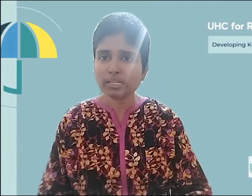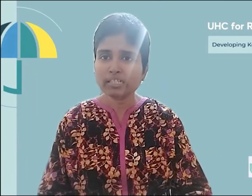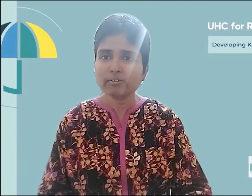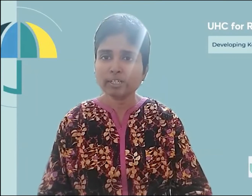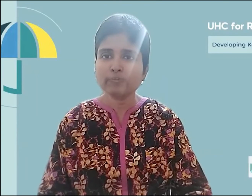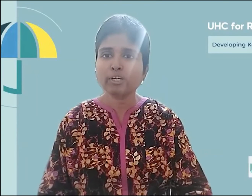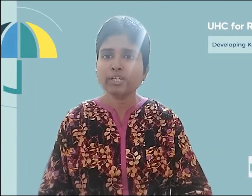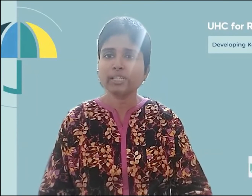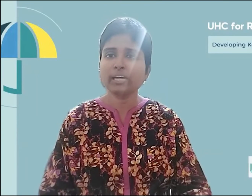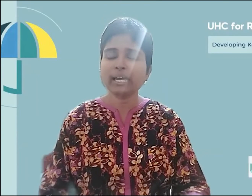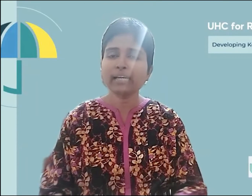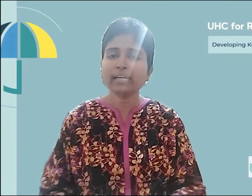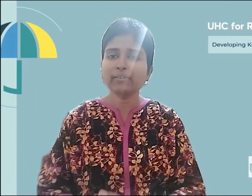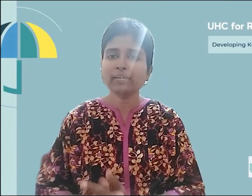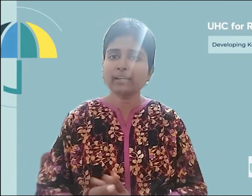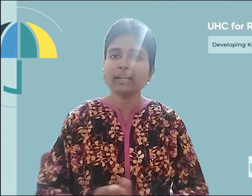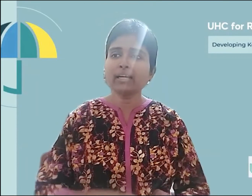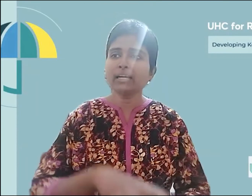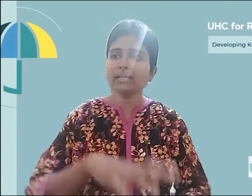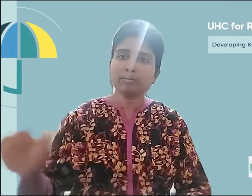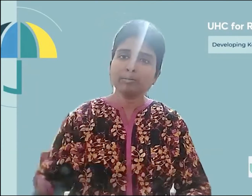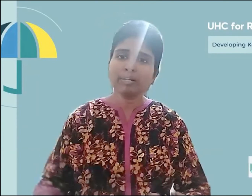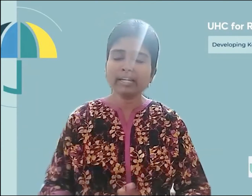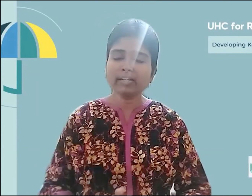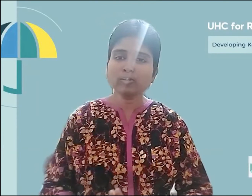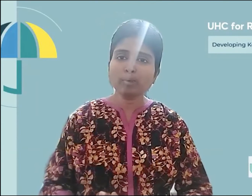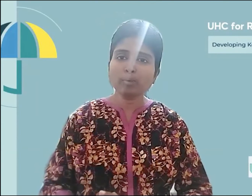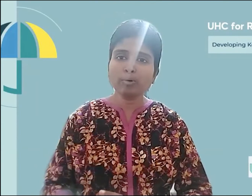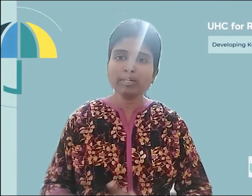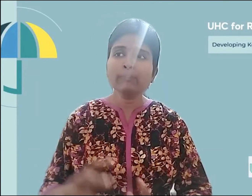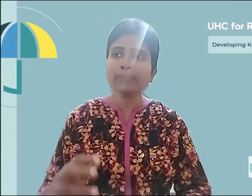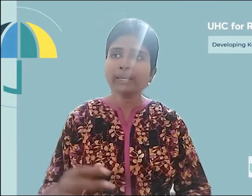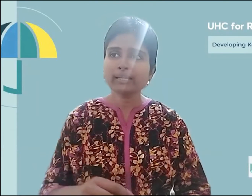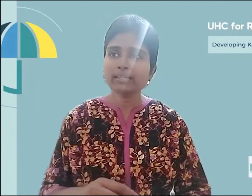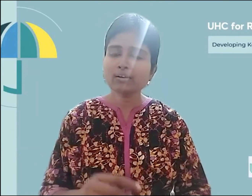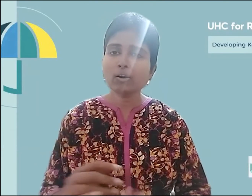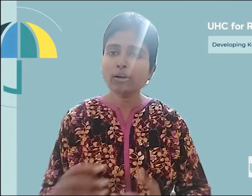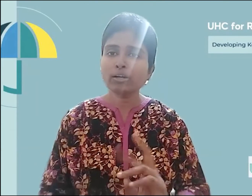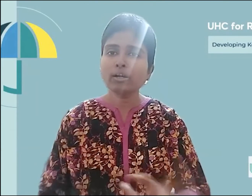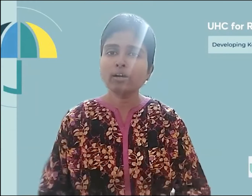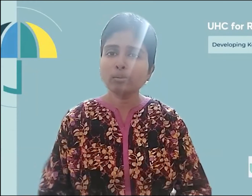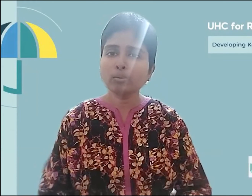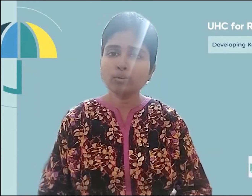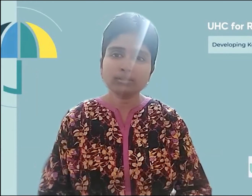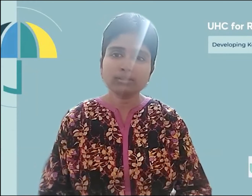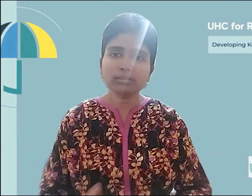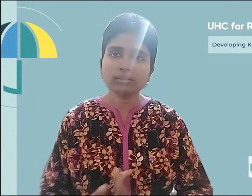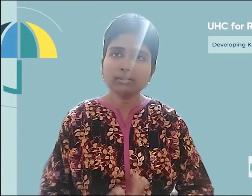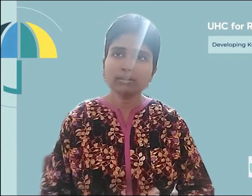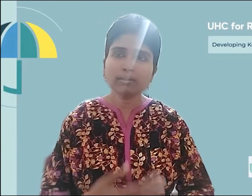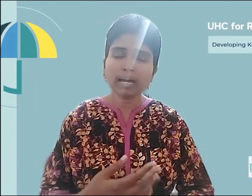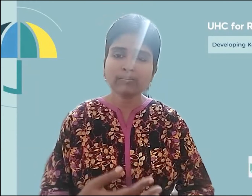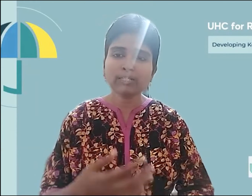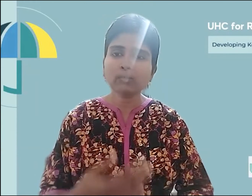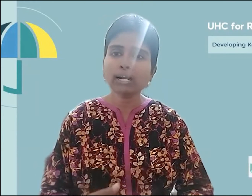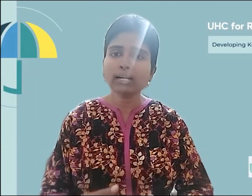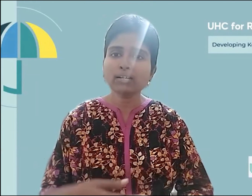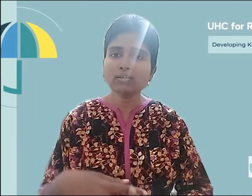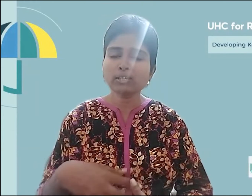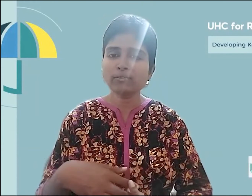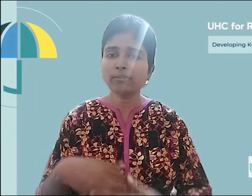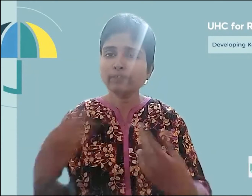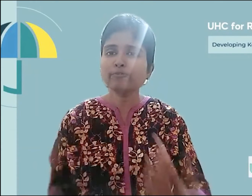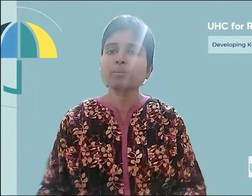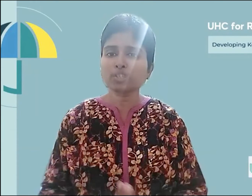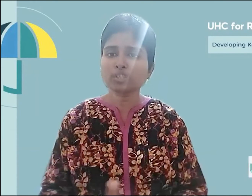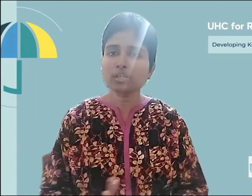Universal Health Coverage for India, and we are trying to promote it. It is on both aspects. One is to